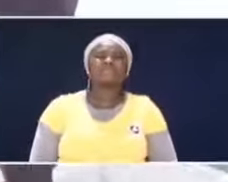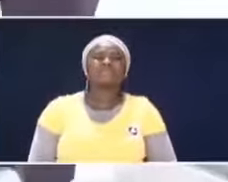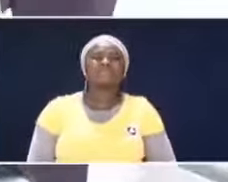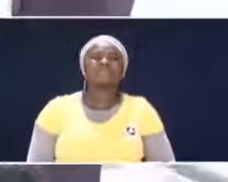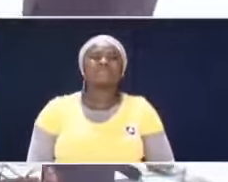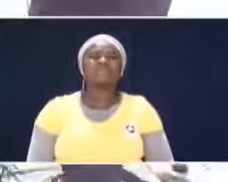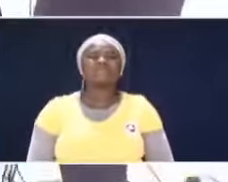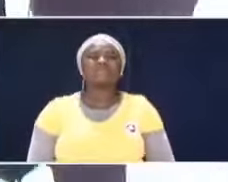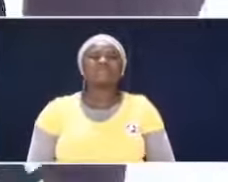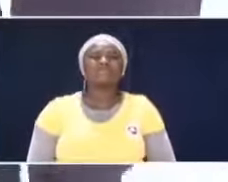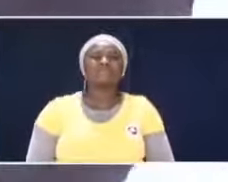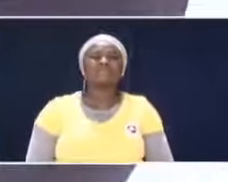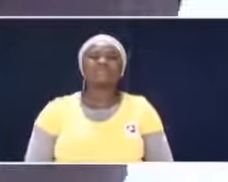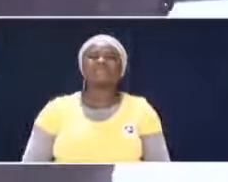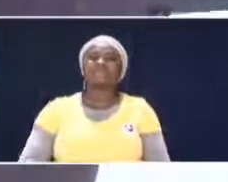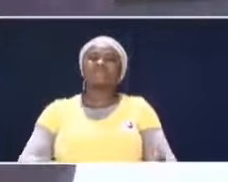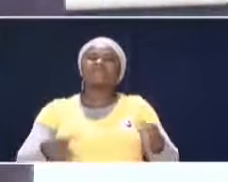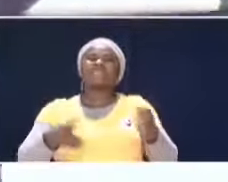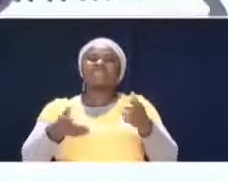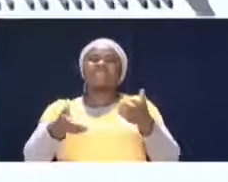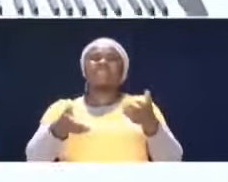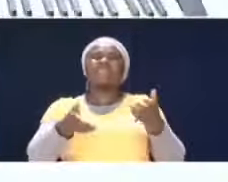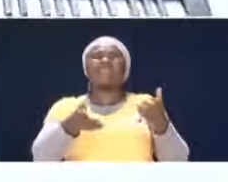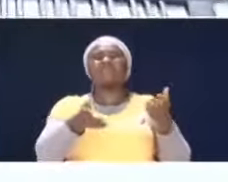King. That could not hold you down.